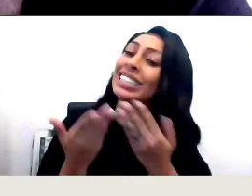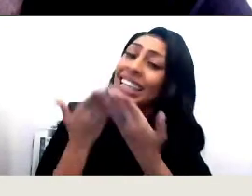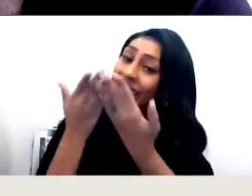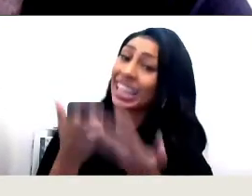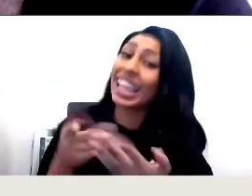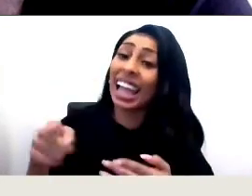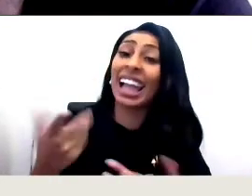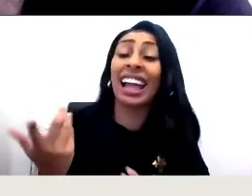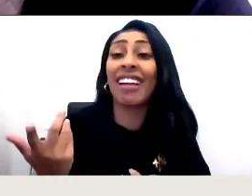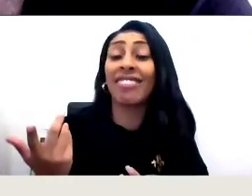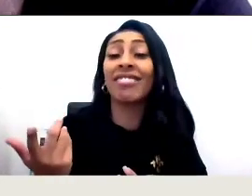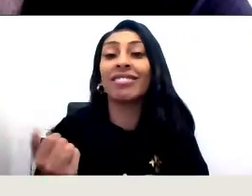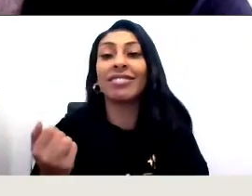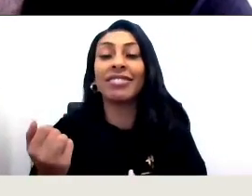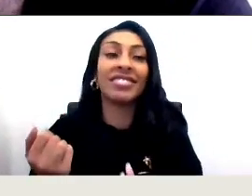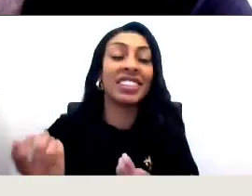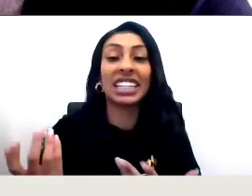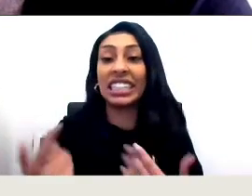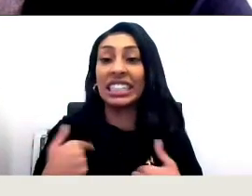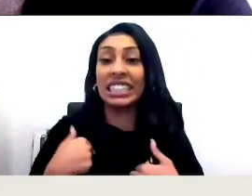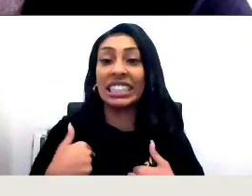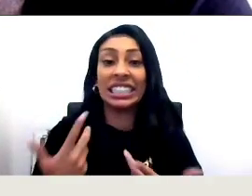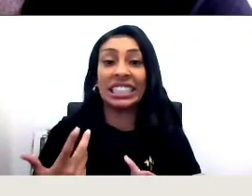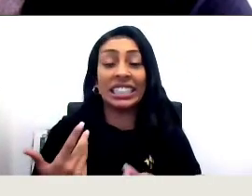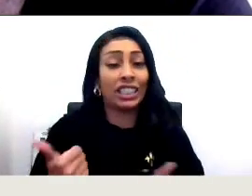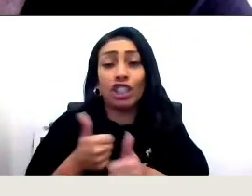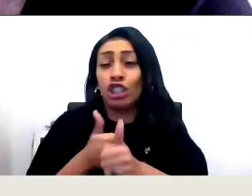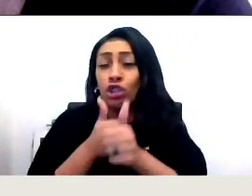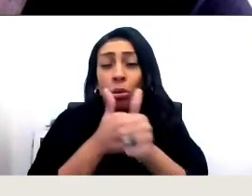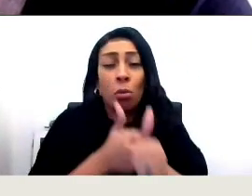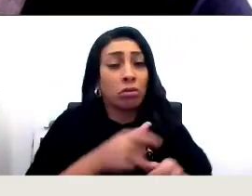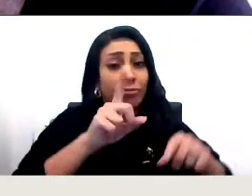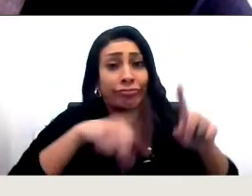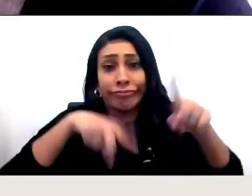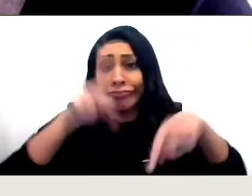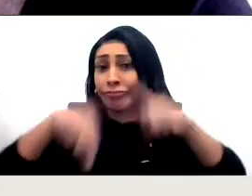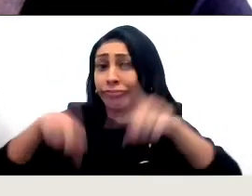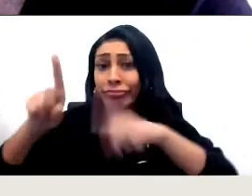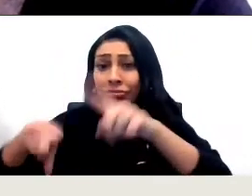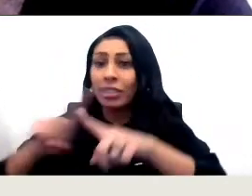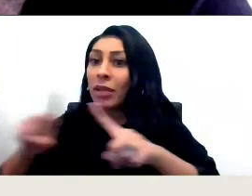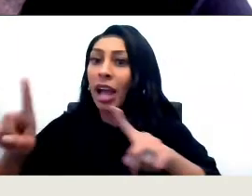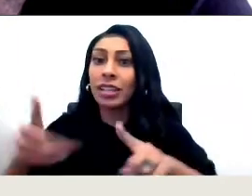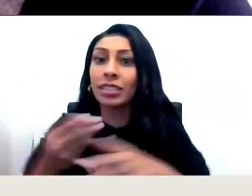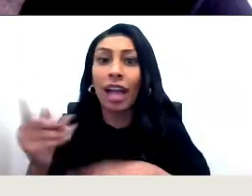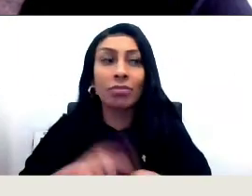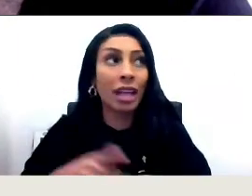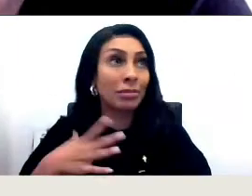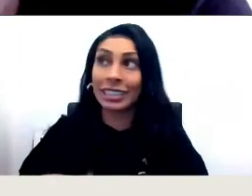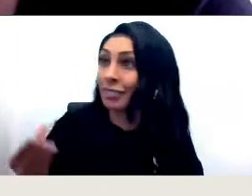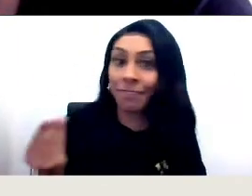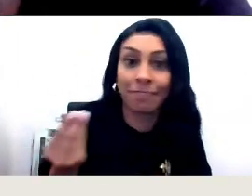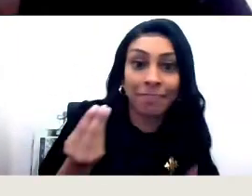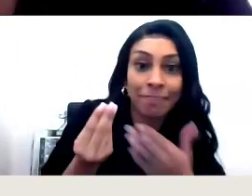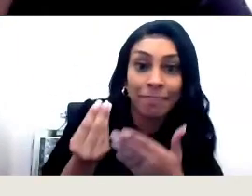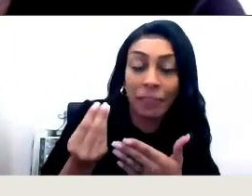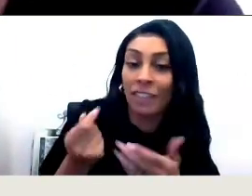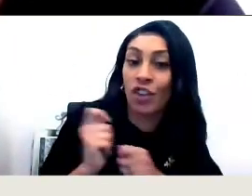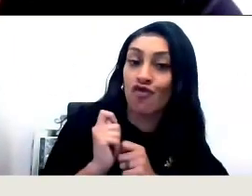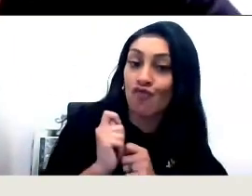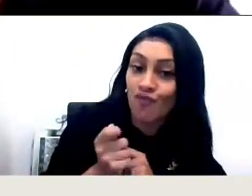that's obviously, you know, because you can get support in all sorts of ways, but sometimes you need to be able to pay your rent or whatever it